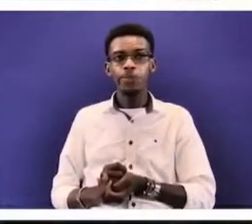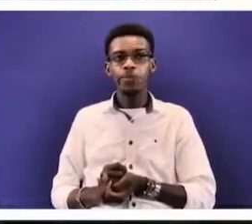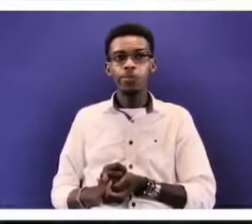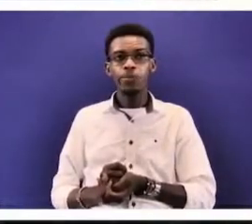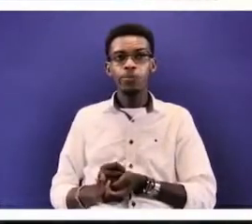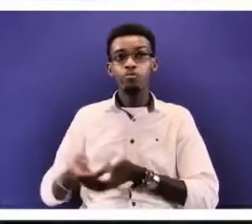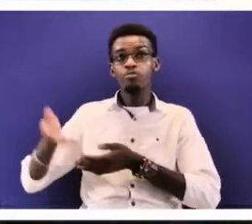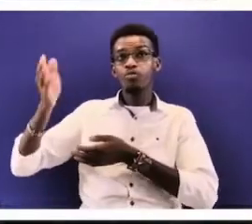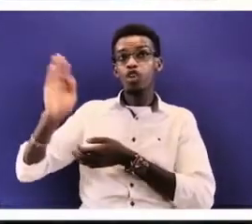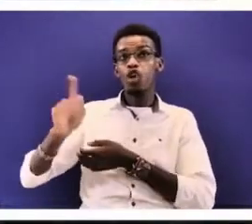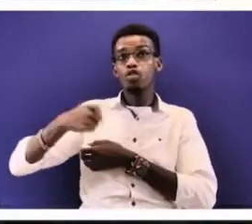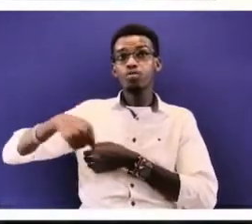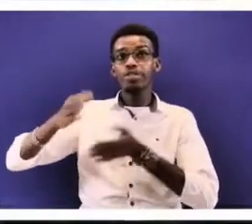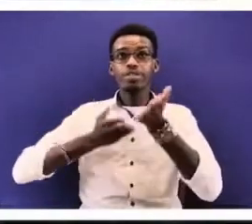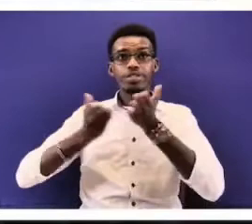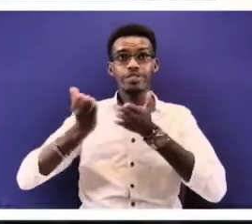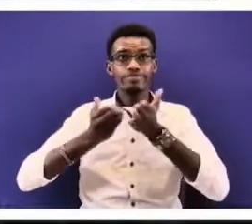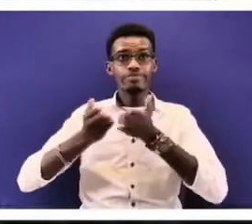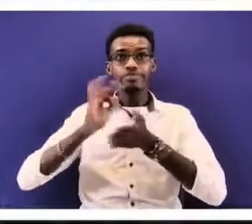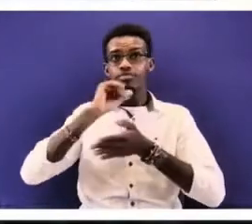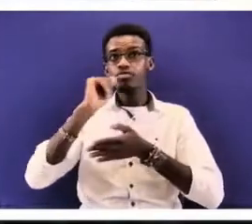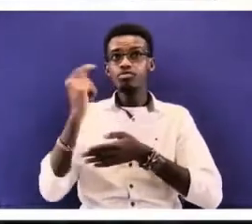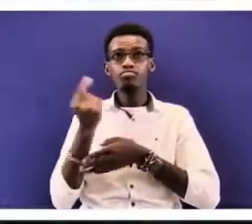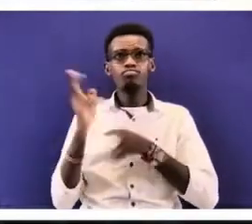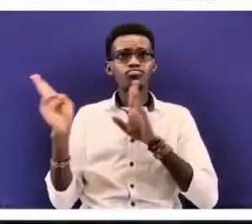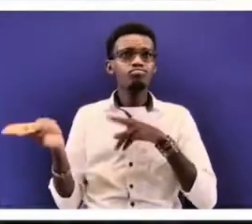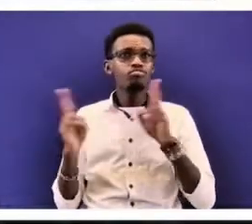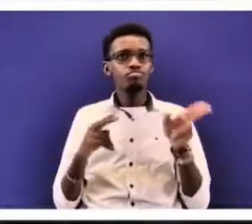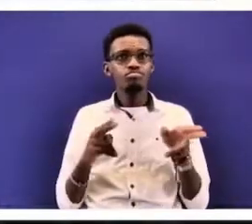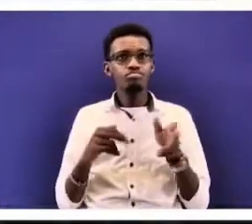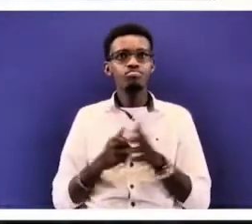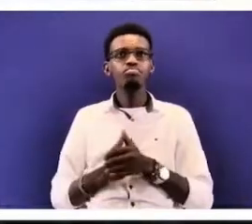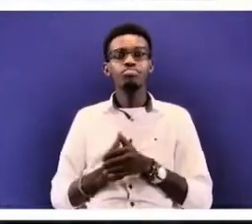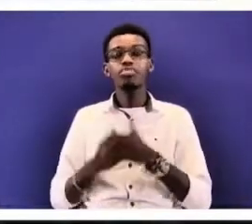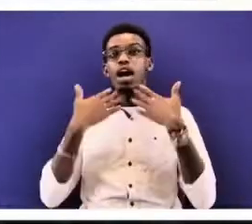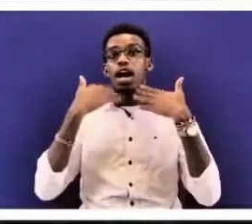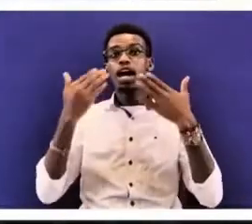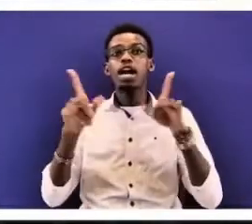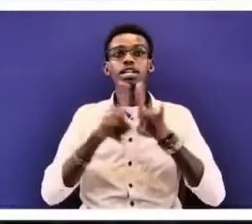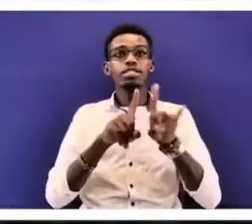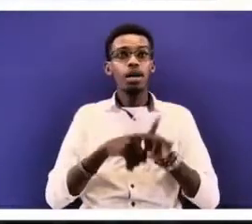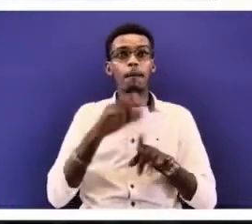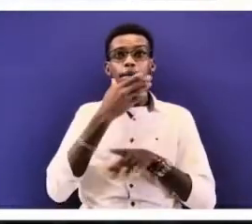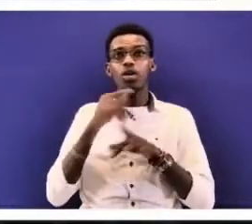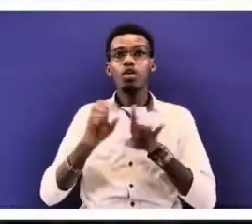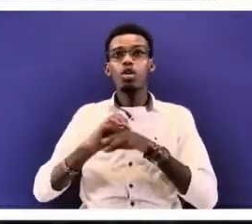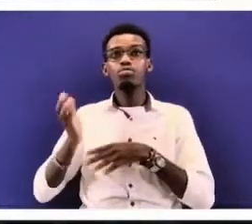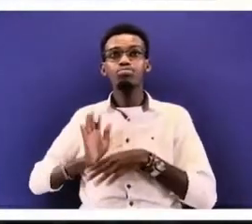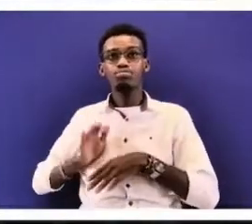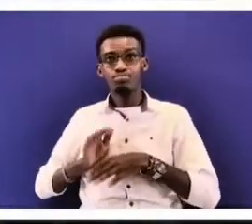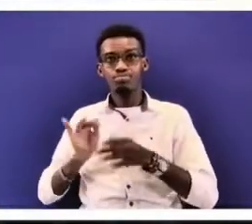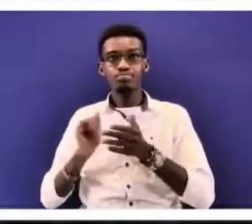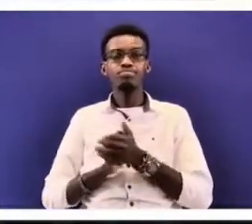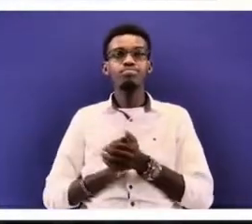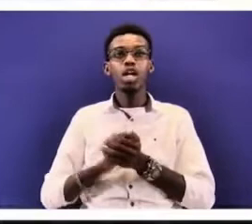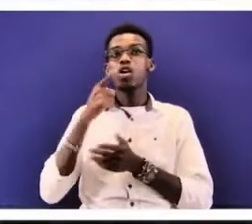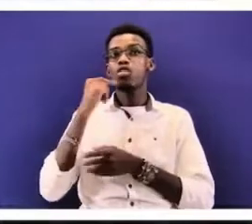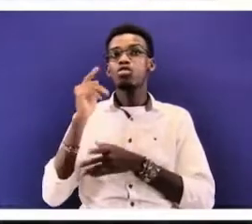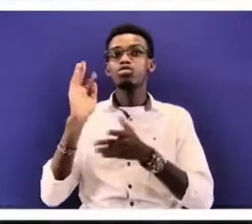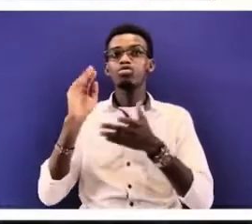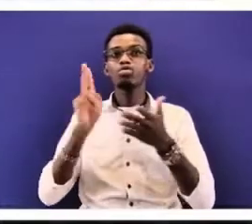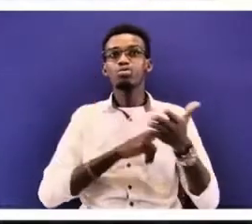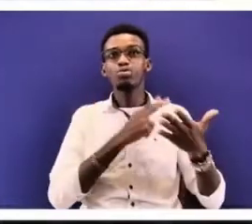The God we serve is not ordinary, nothing like men or women who will fail